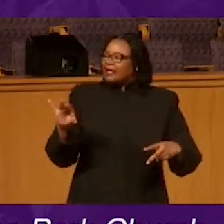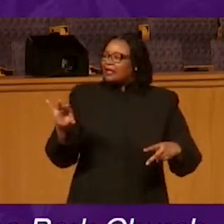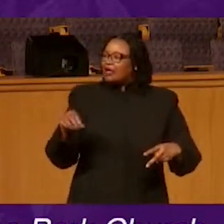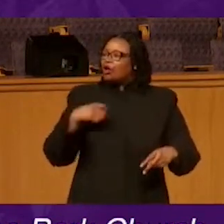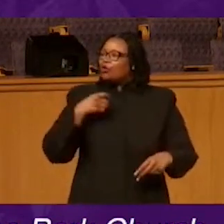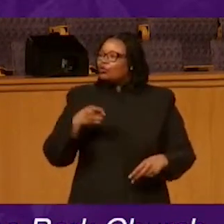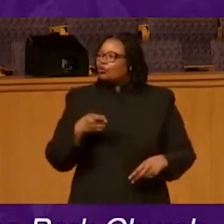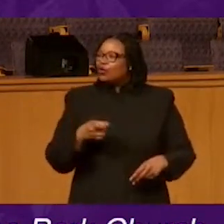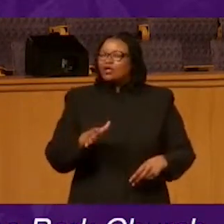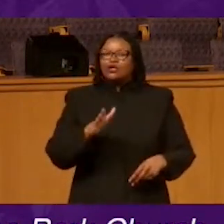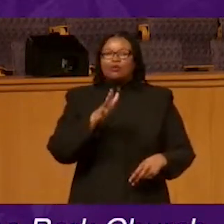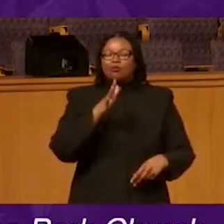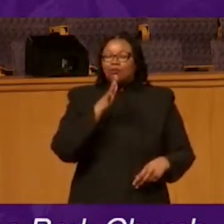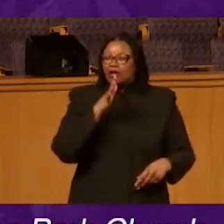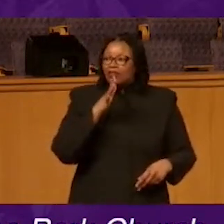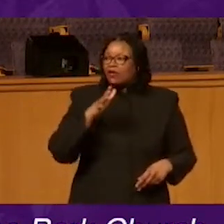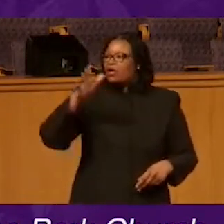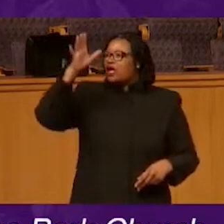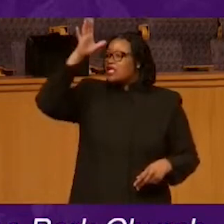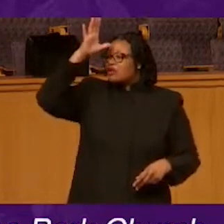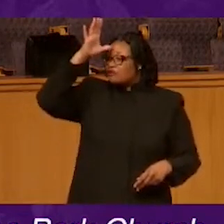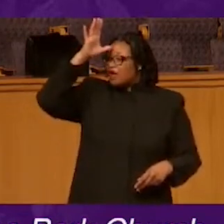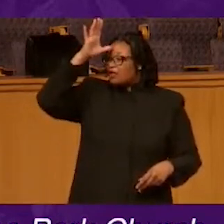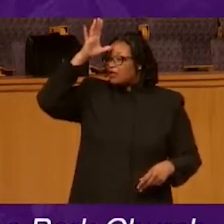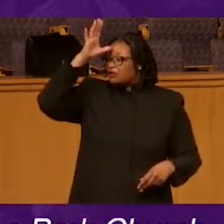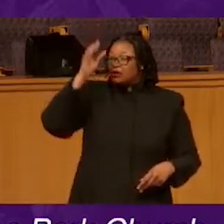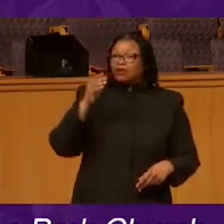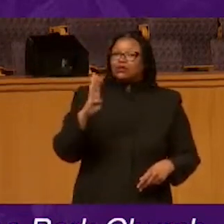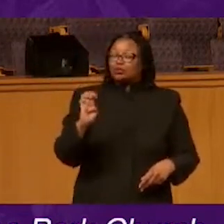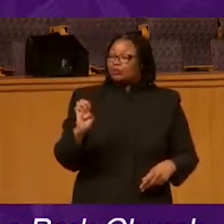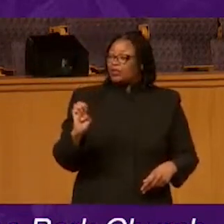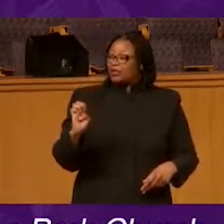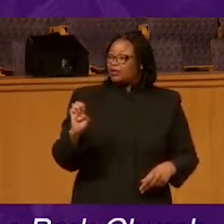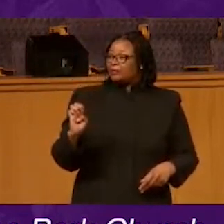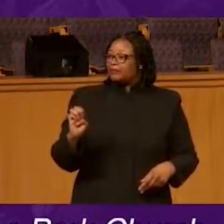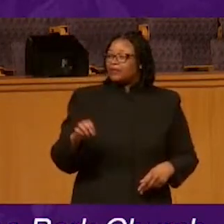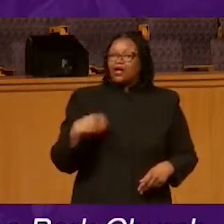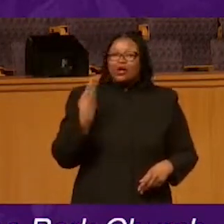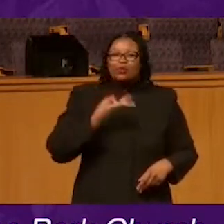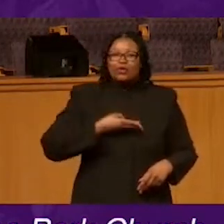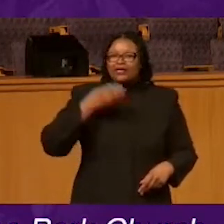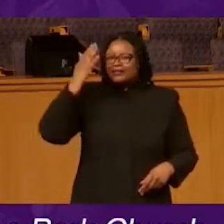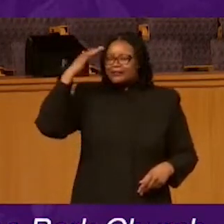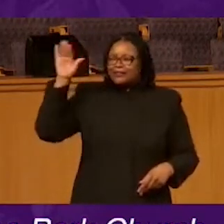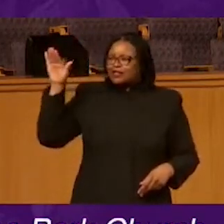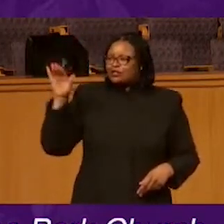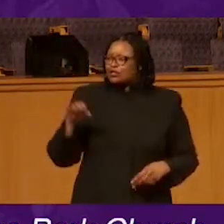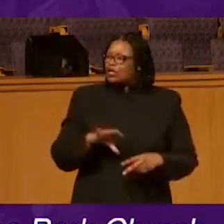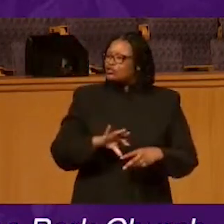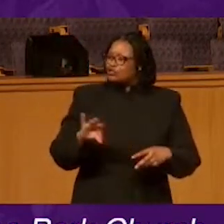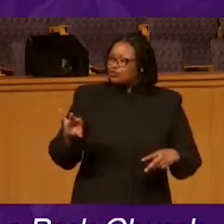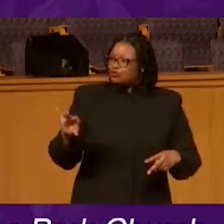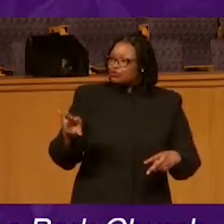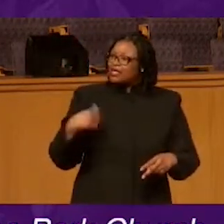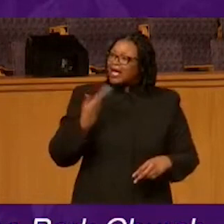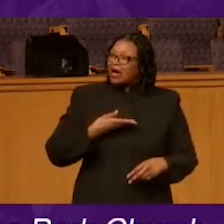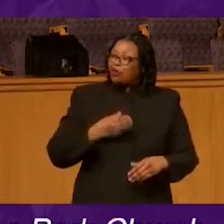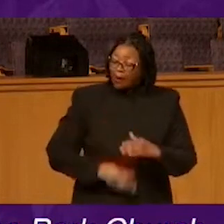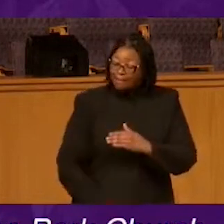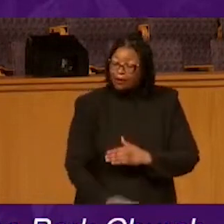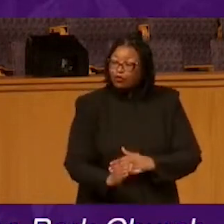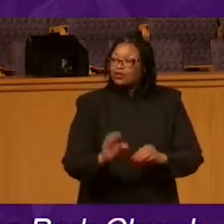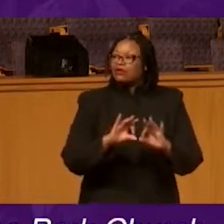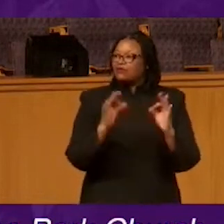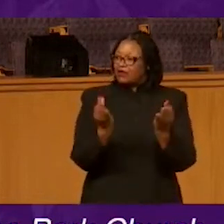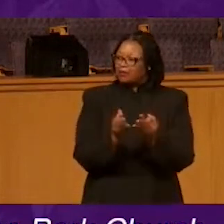would your mother and your father be. We did not choose our birth